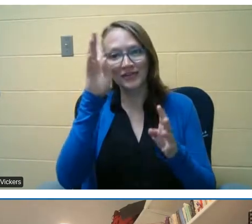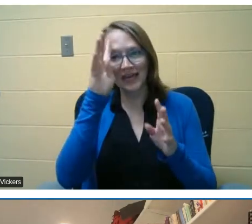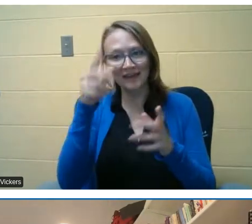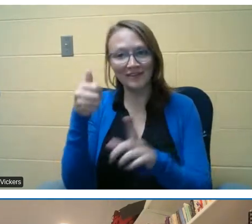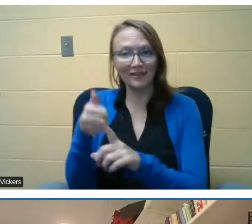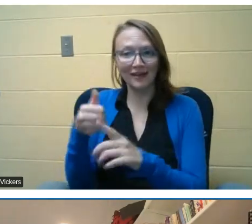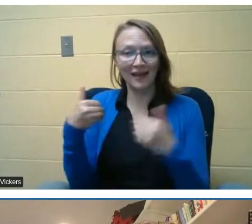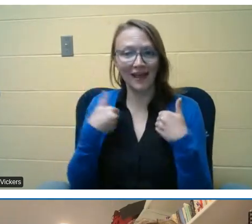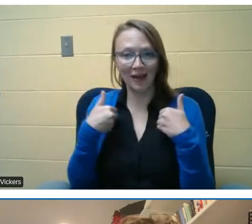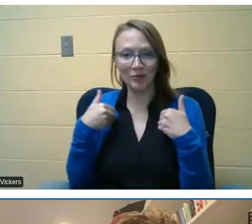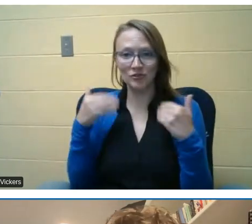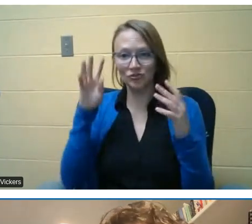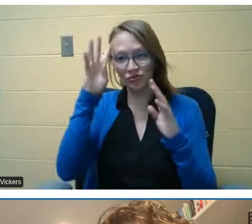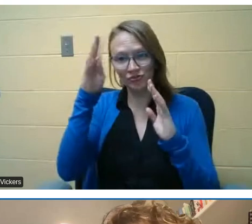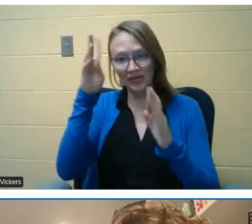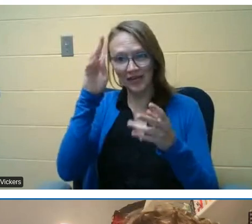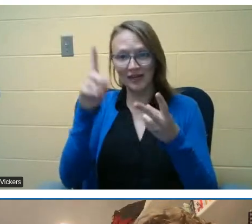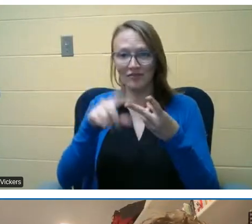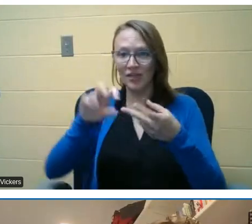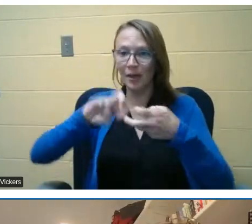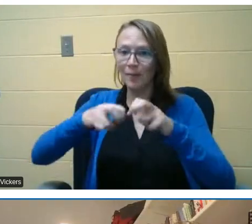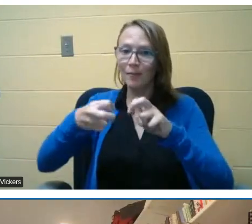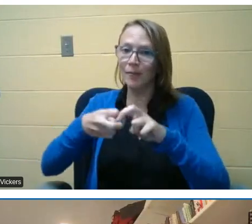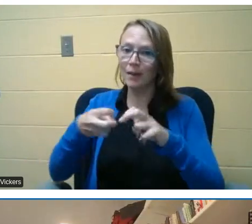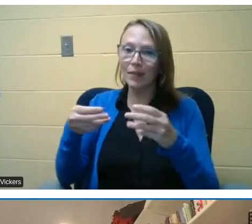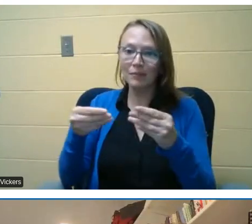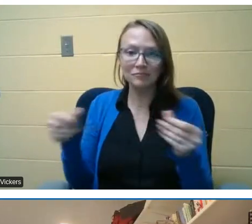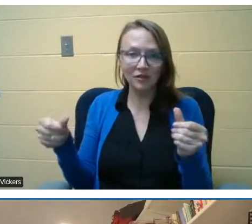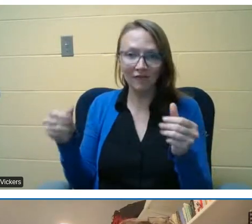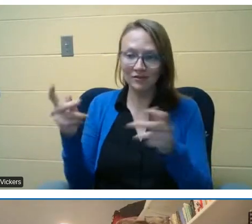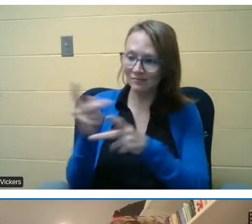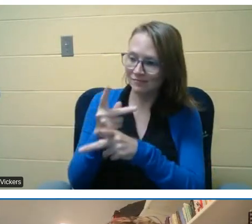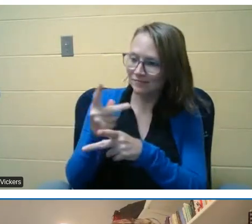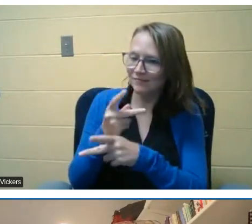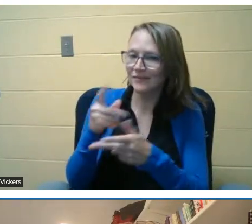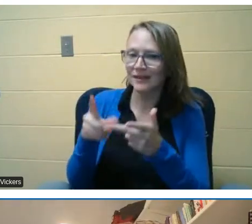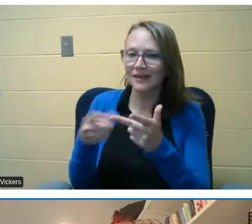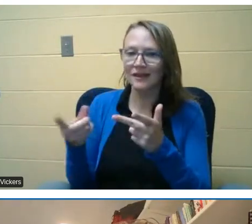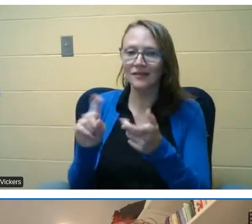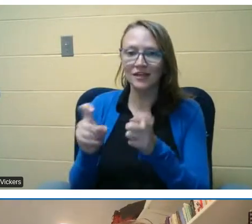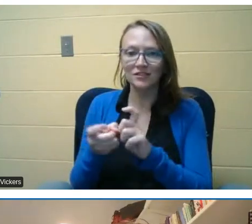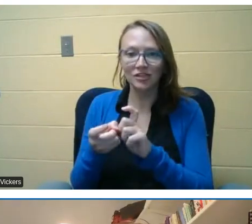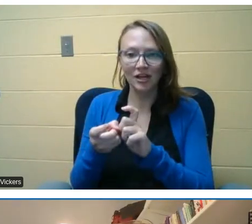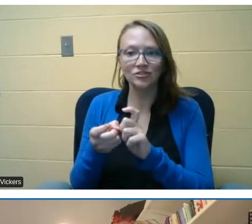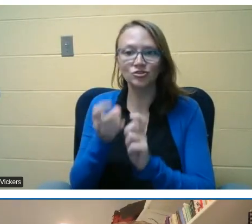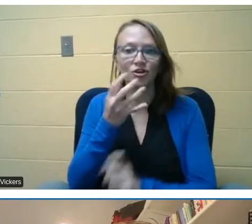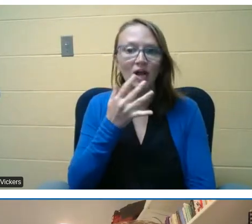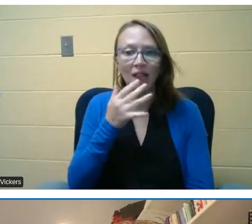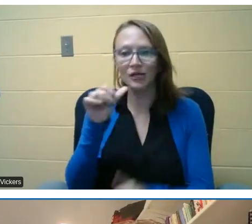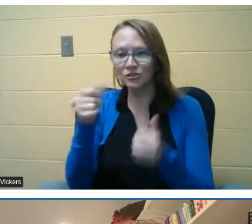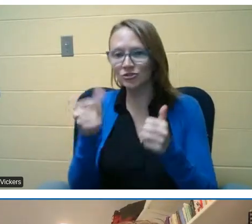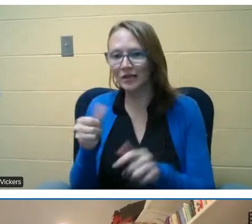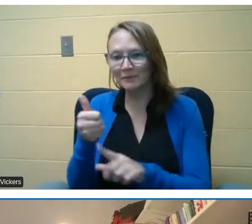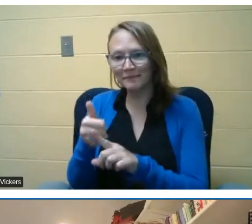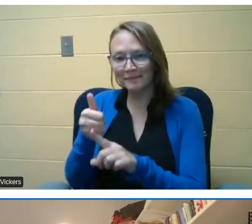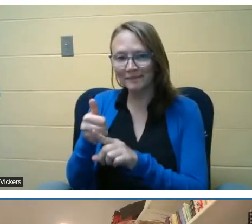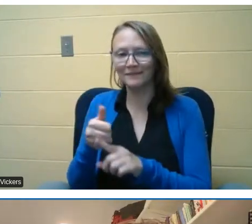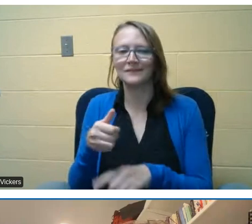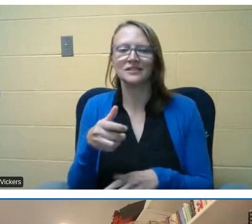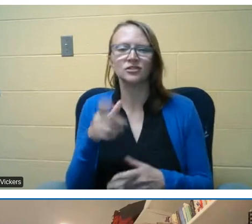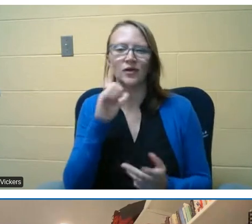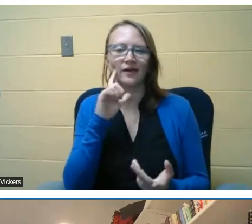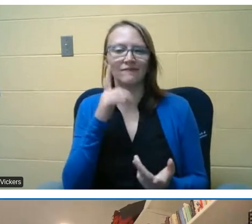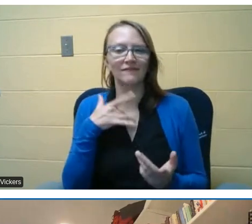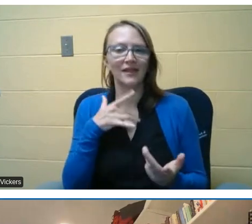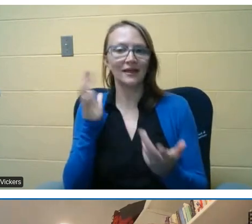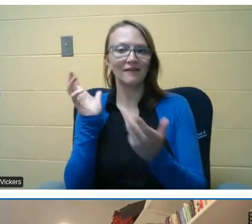problem solving, they can change color and shape, and it seemed to work well in different languages. And then again, we tried